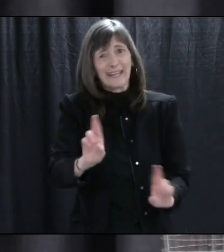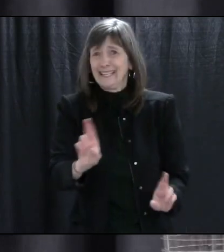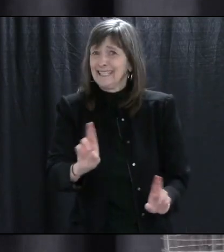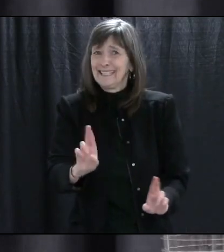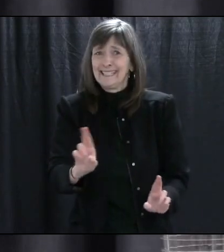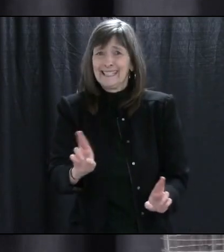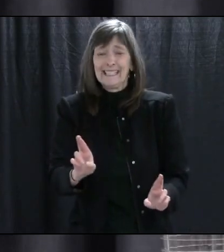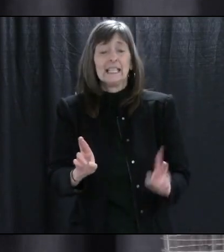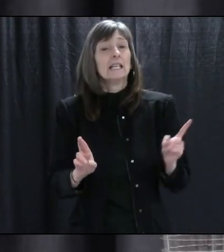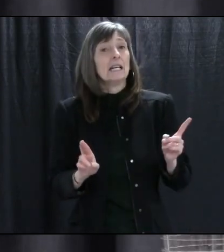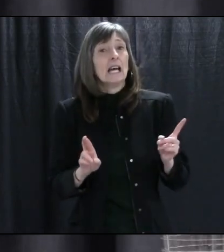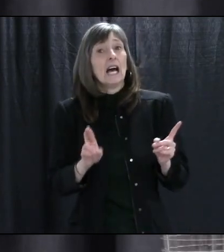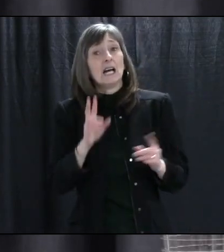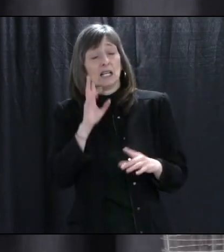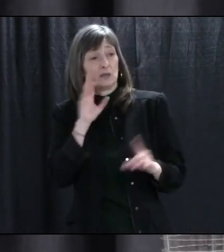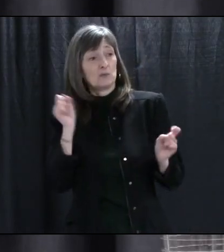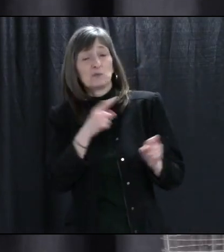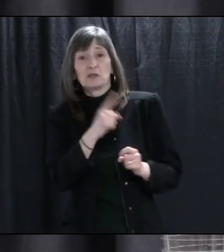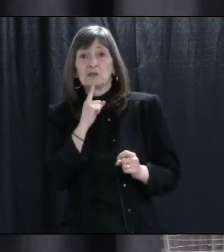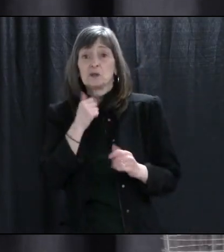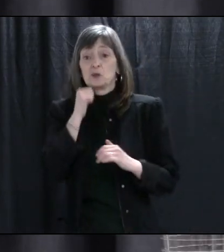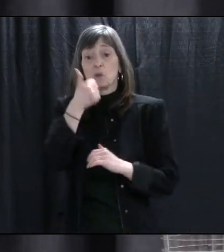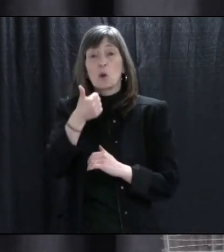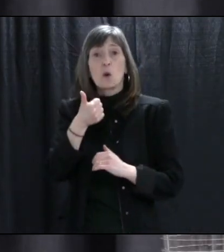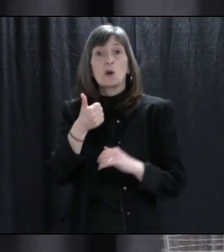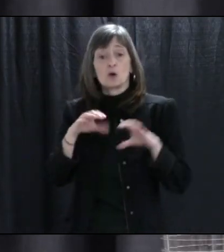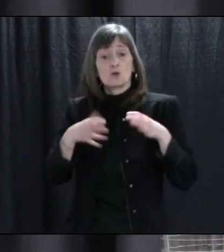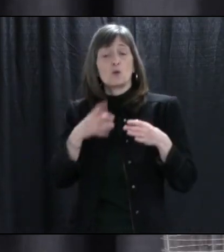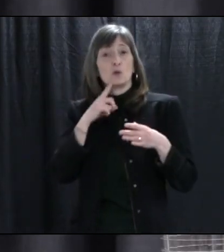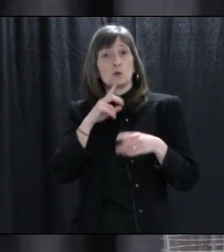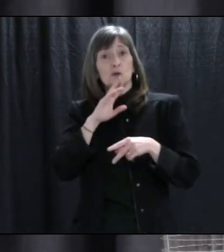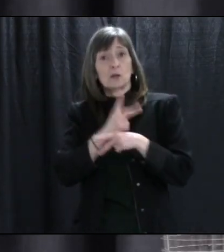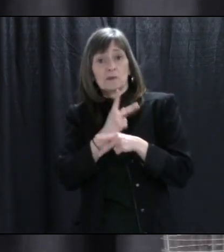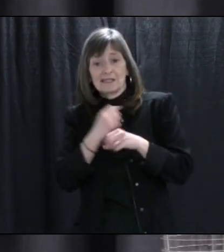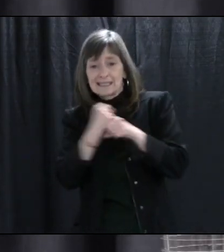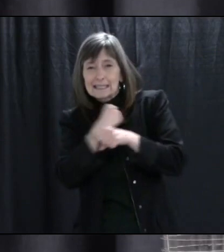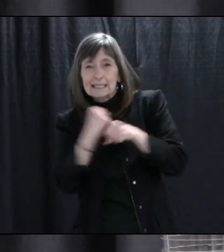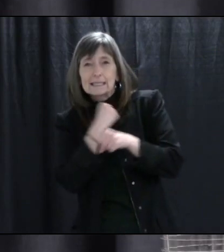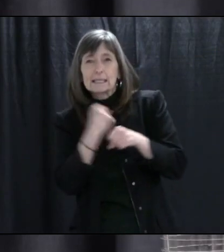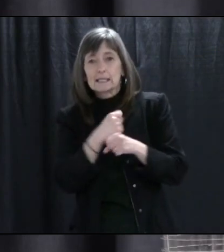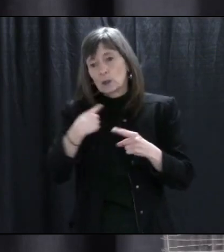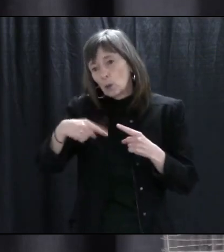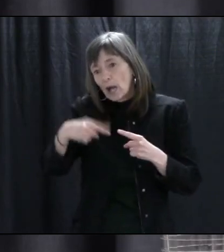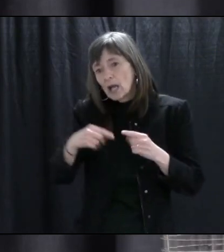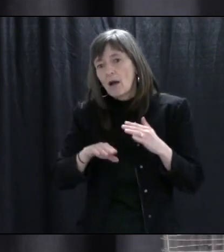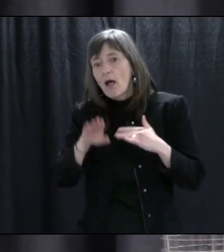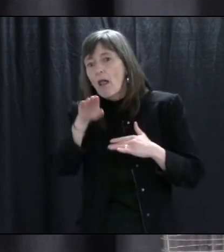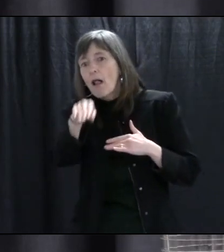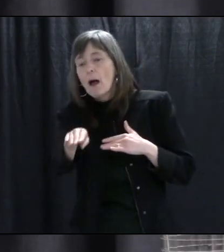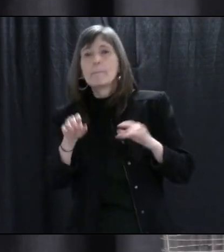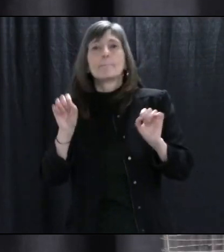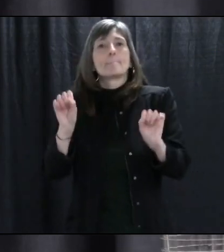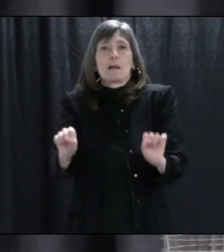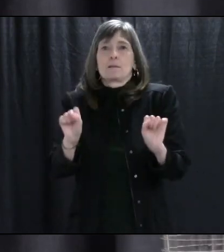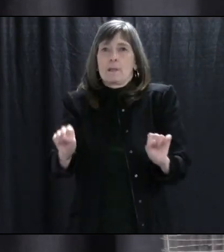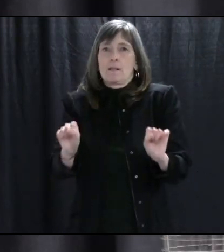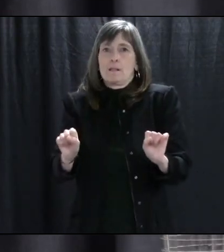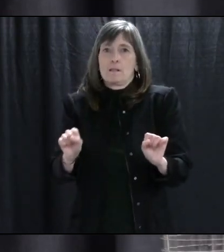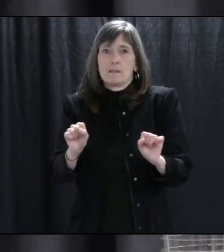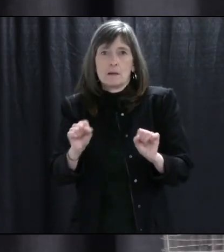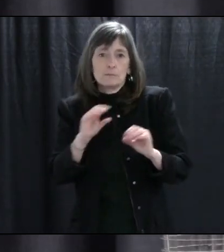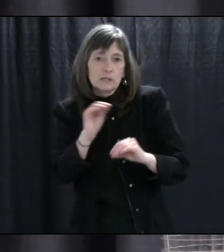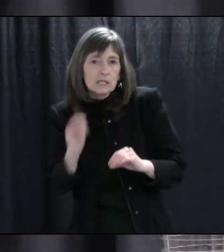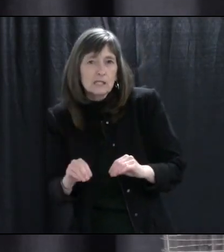our predictive analytics group will talk about what the future may hold. These are possibilities, these are